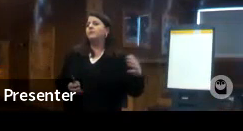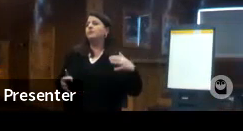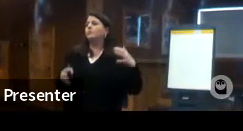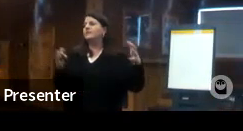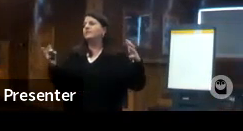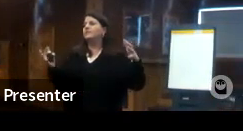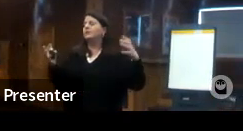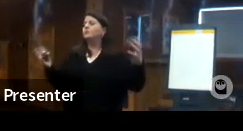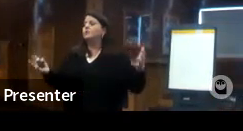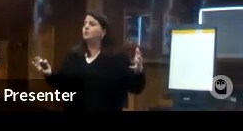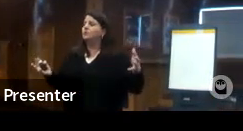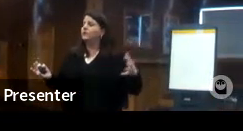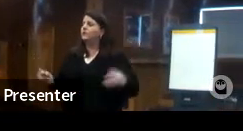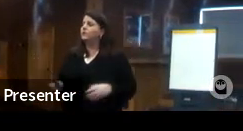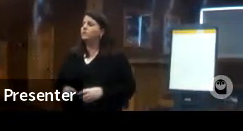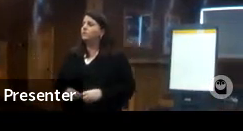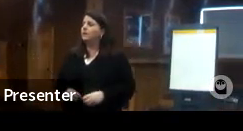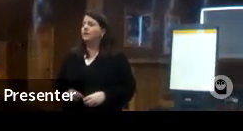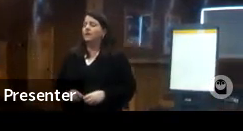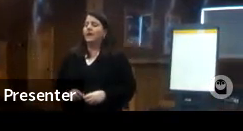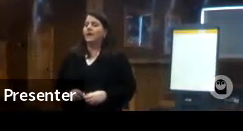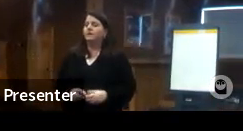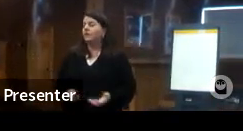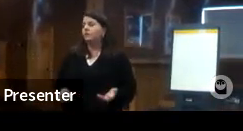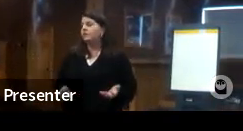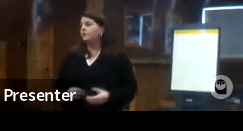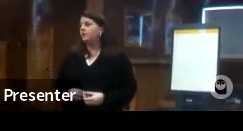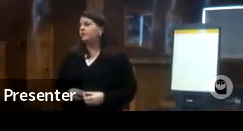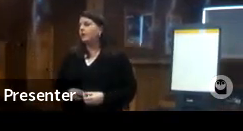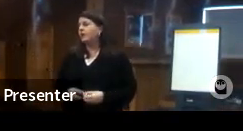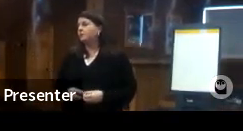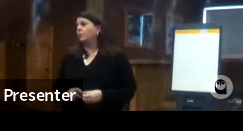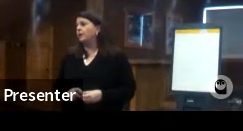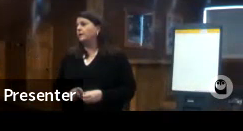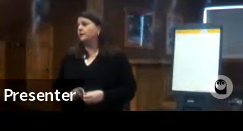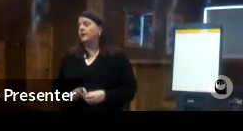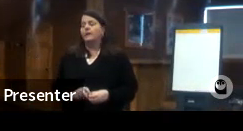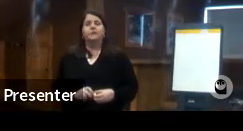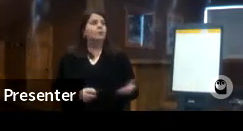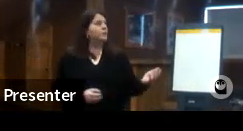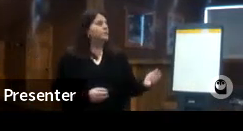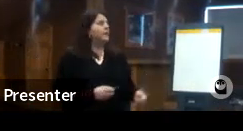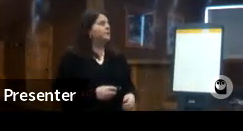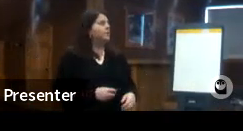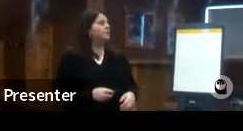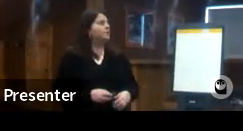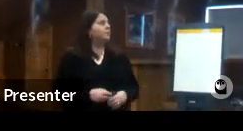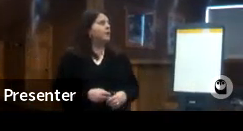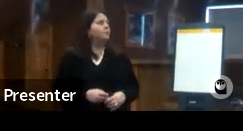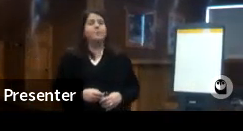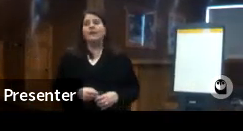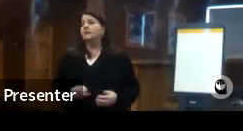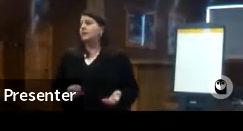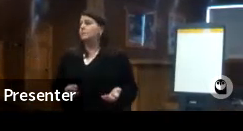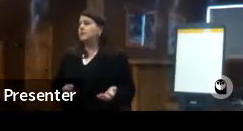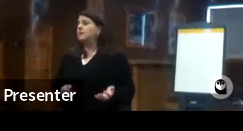in her family, so she wasn't, you know, new to the field, so to speak, and she agreed to be our expert witness. So there's that as an option as